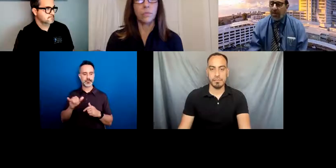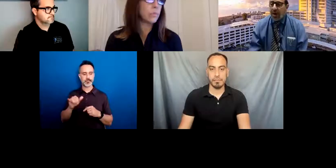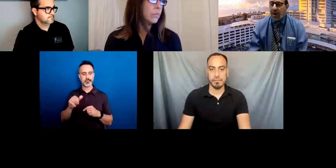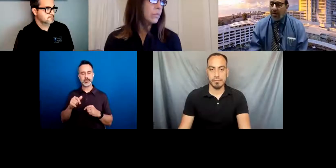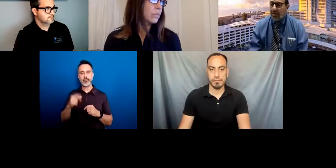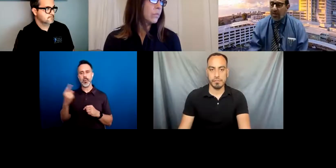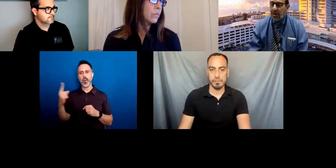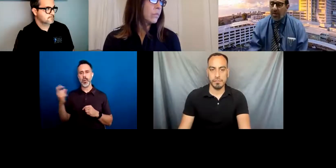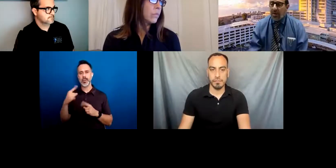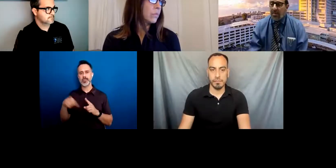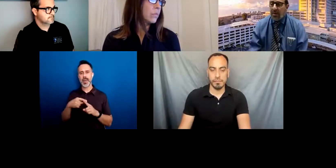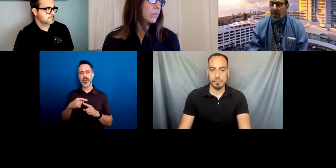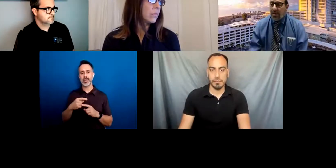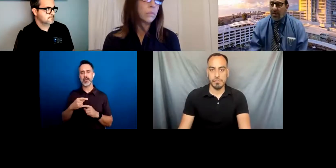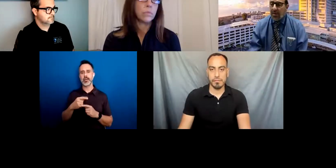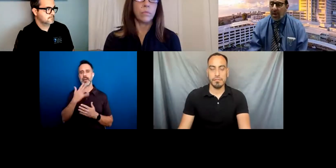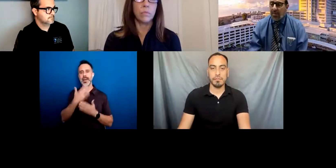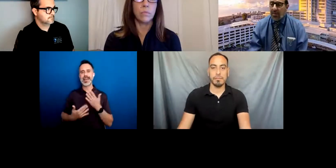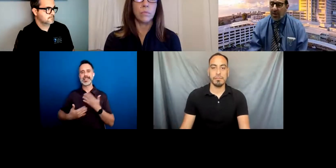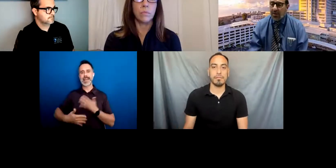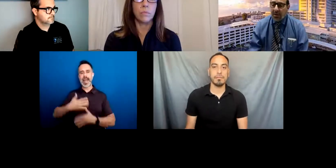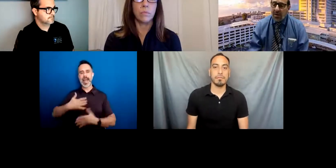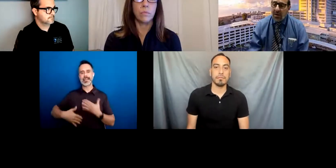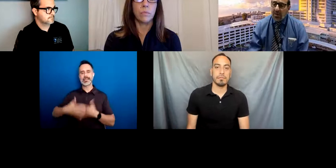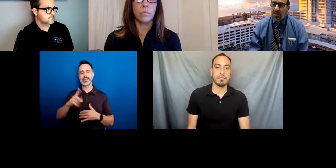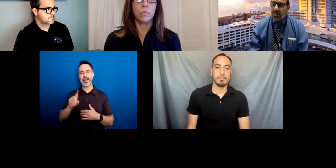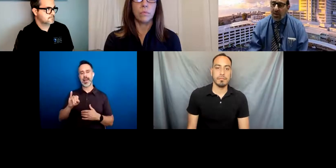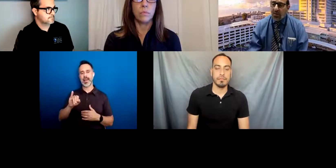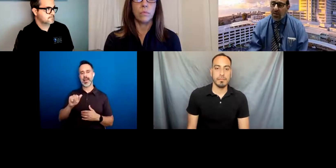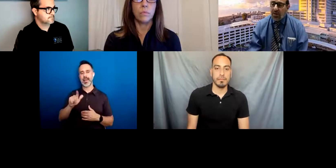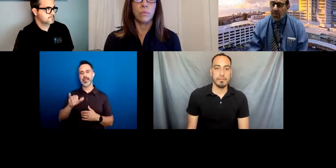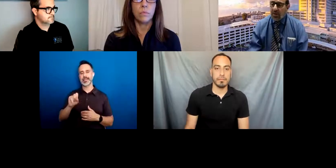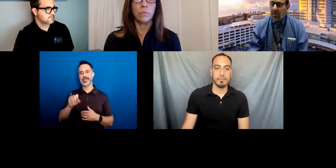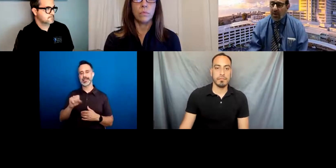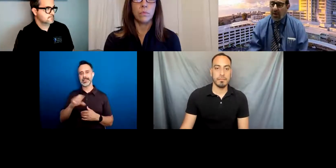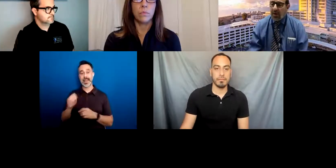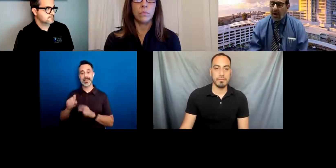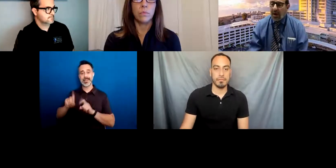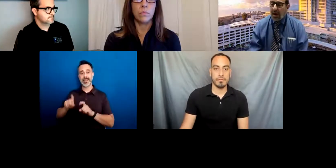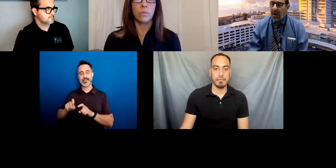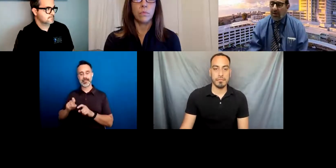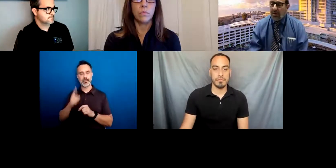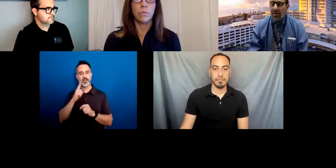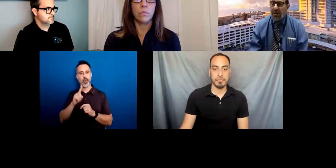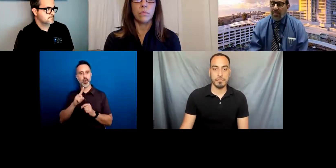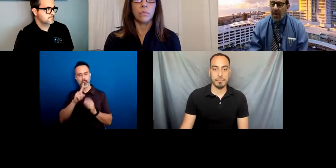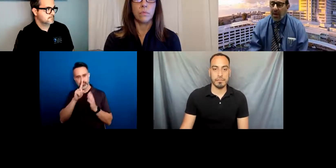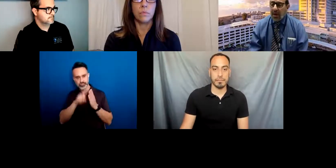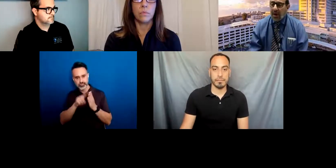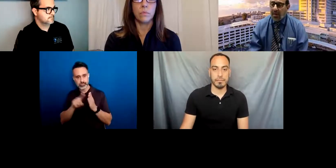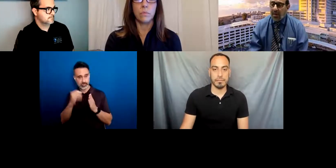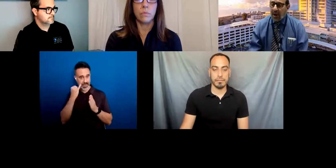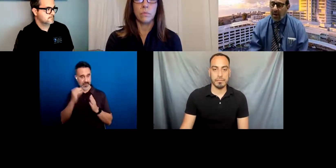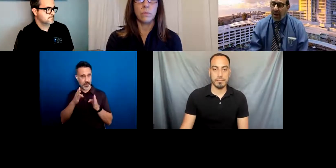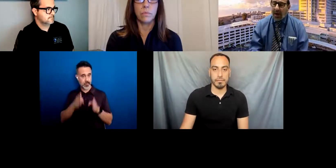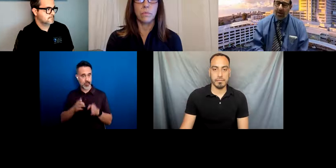about dialysis and the testing to determine whether somebody actually